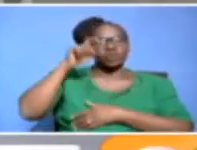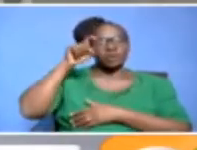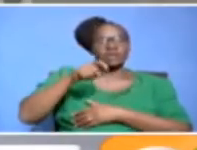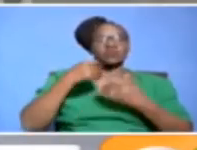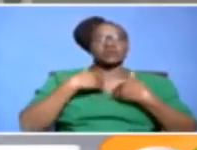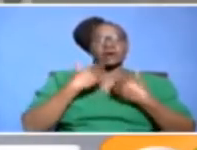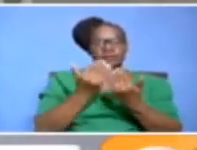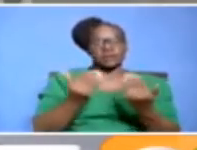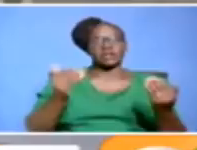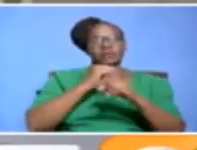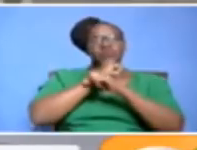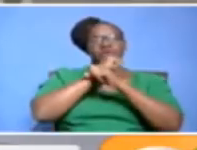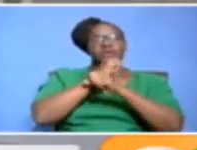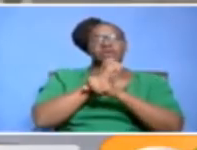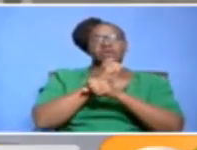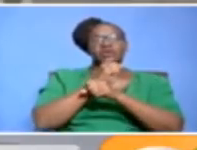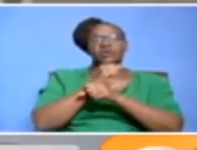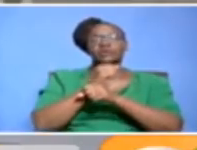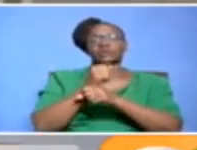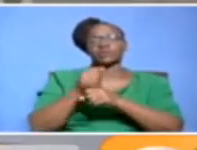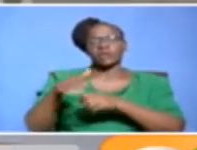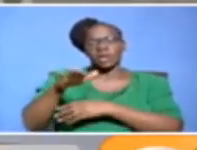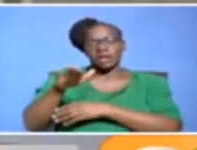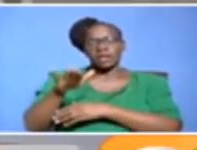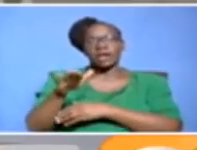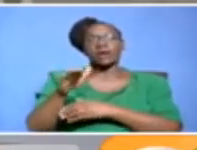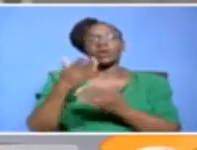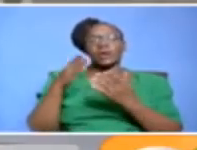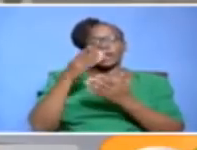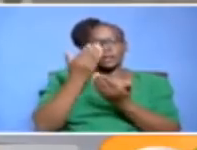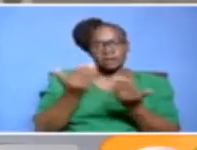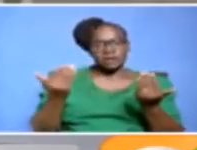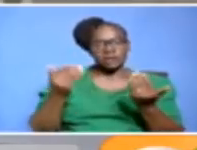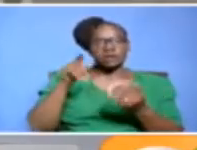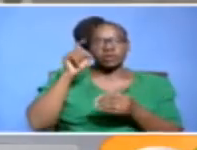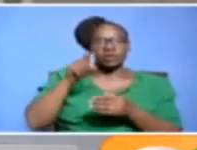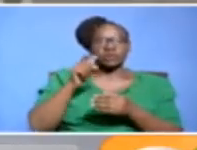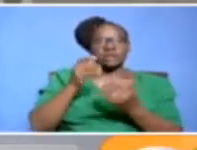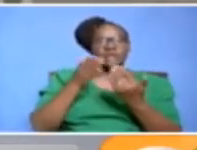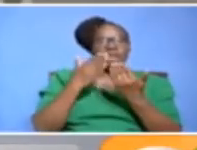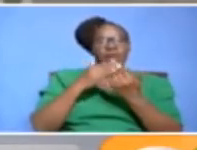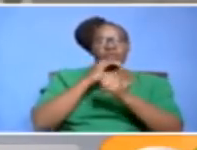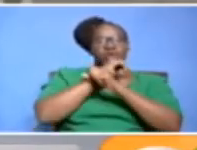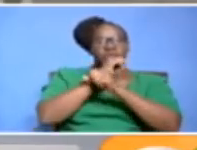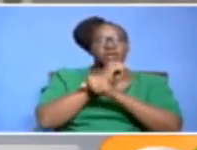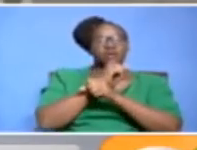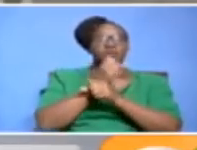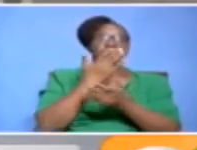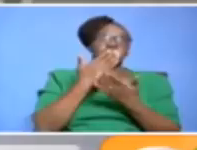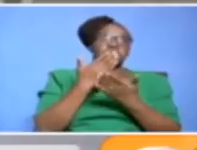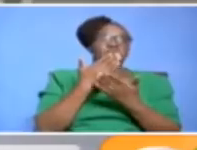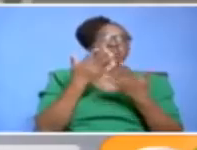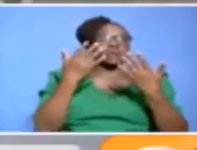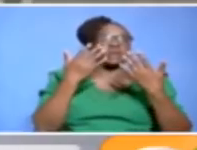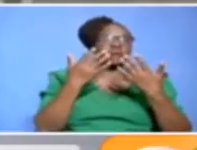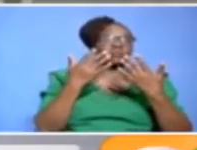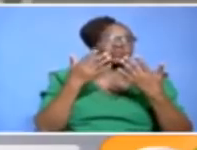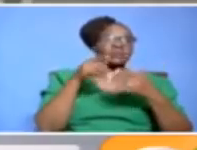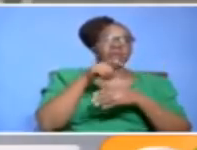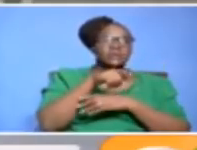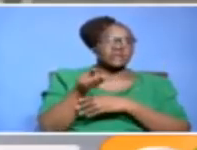unit in every police station where children who are in need of care of protection, these are children who are either they are lost